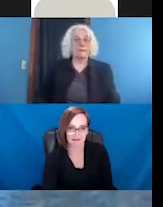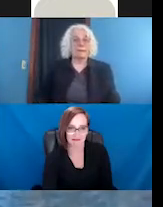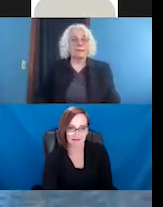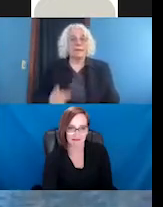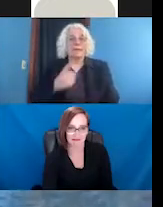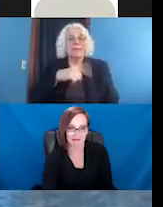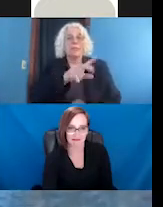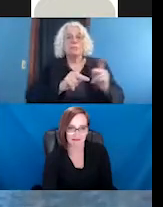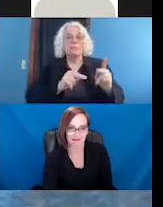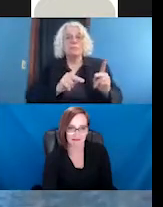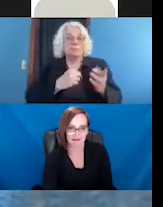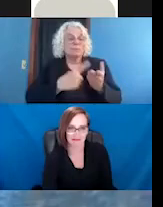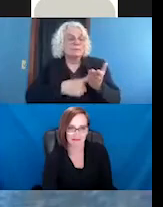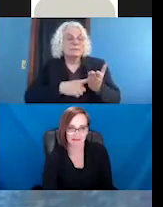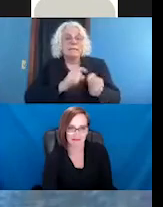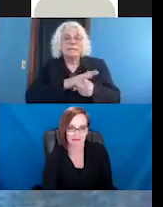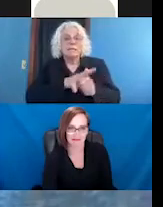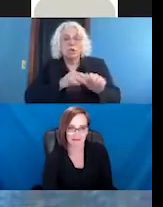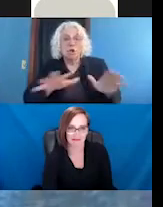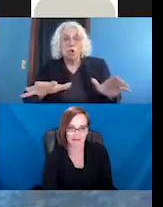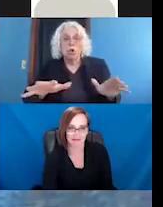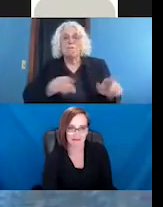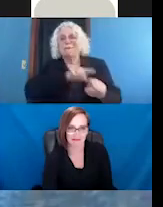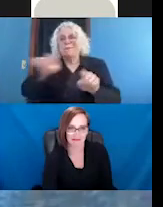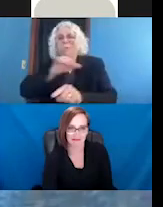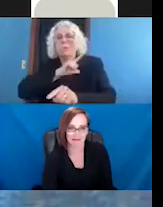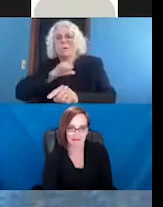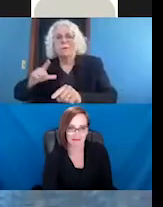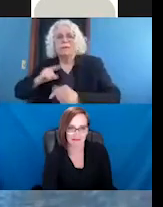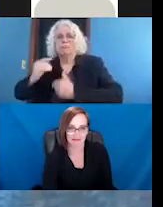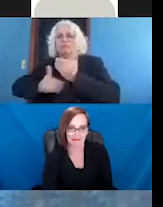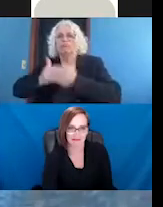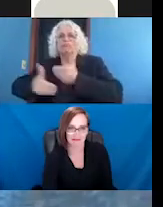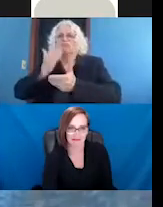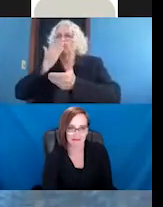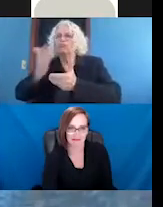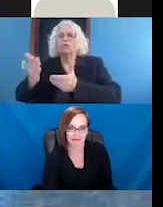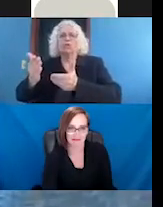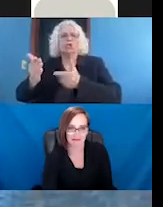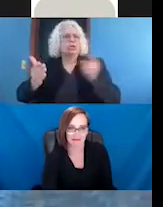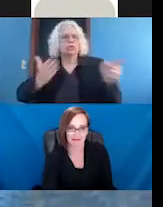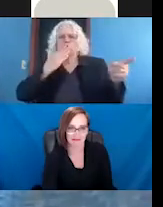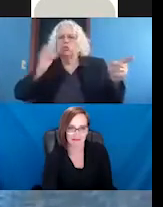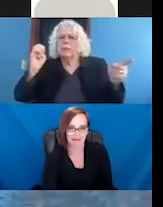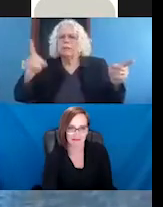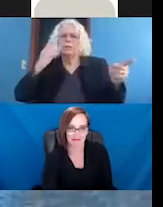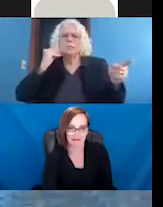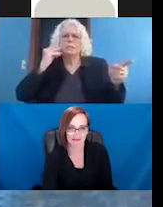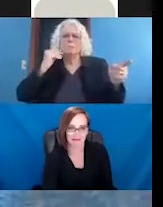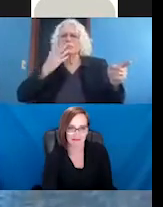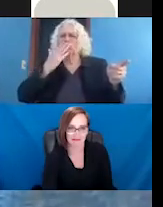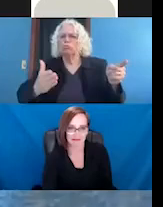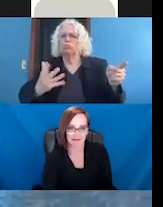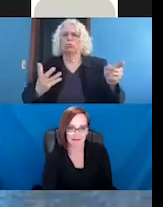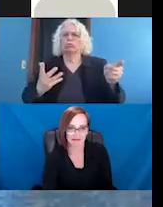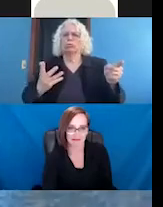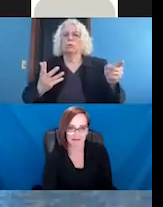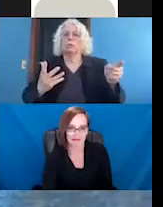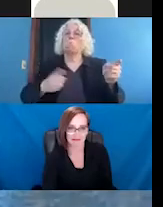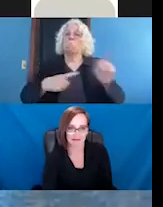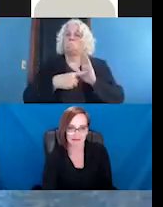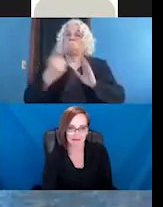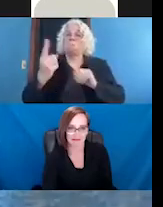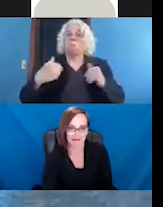COVID issues, and we were working at the legislature. Great work, great educational work. And one young person said, you know